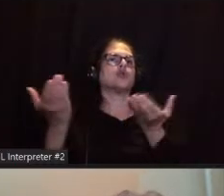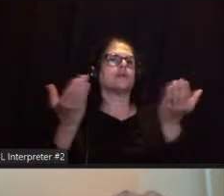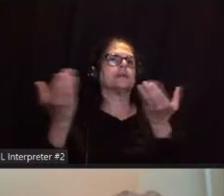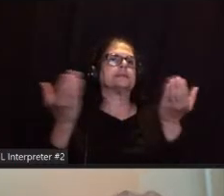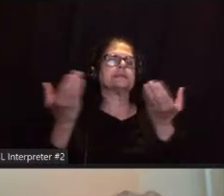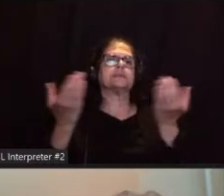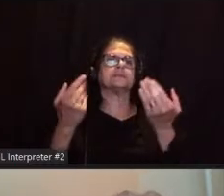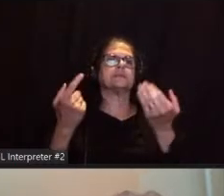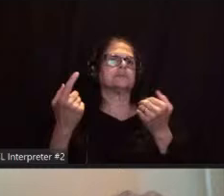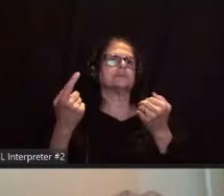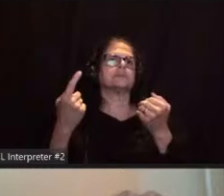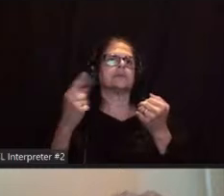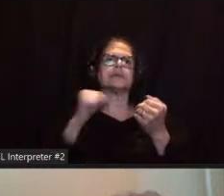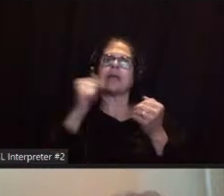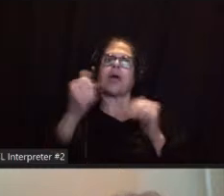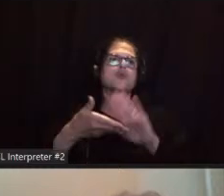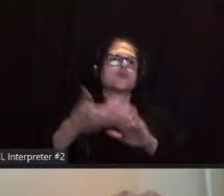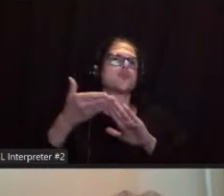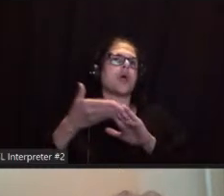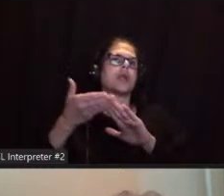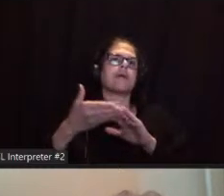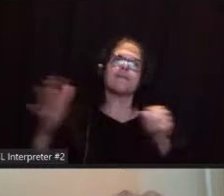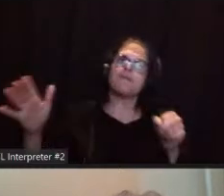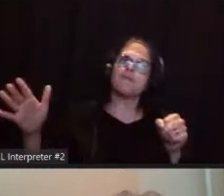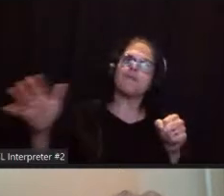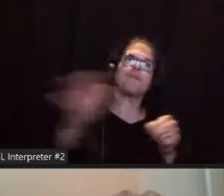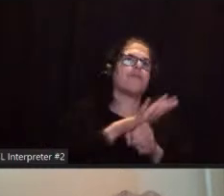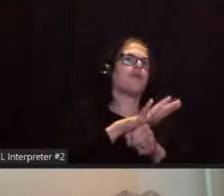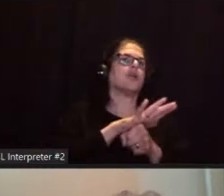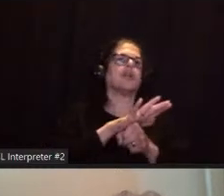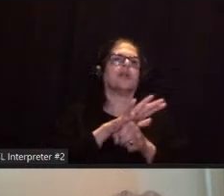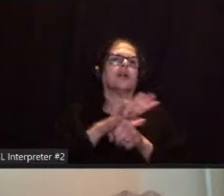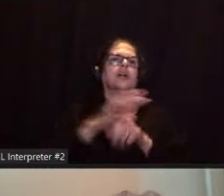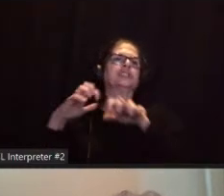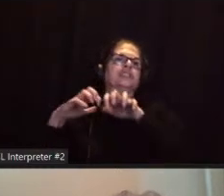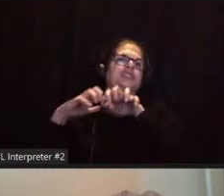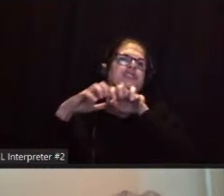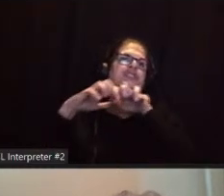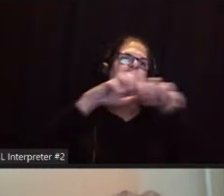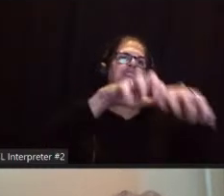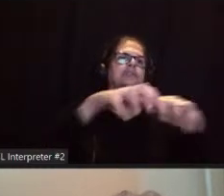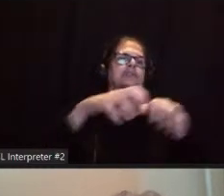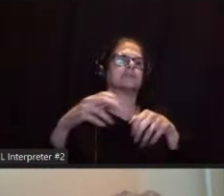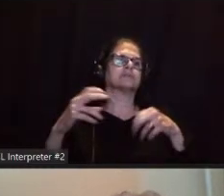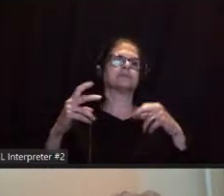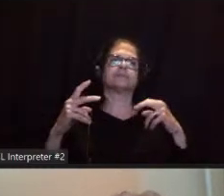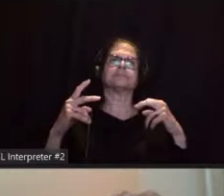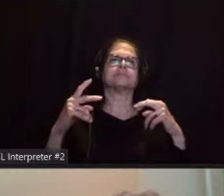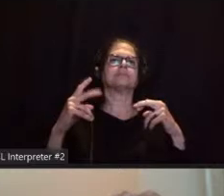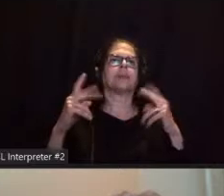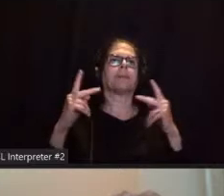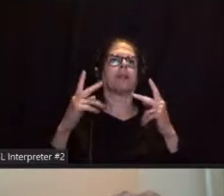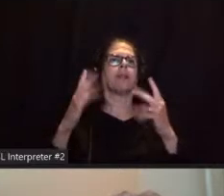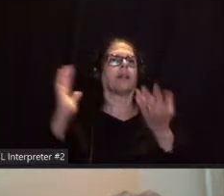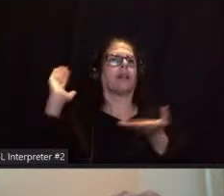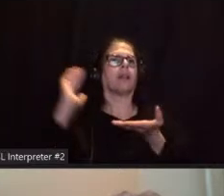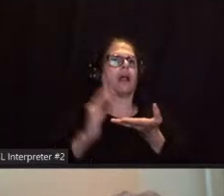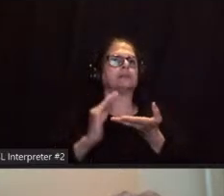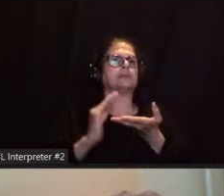running full crush loads on any of our trains or buses. And so as Mike can explain to you, our